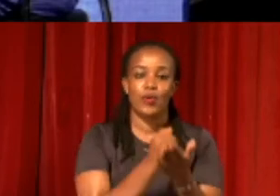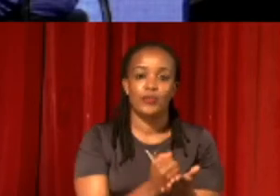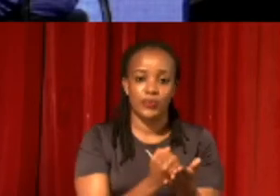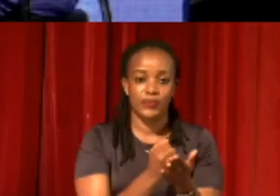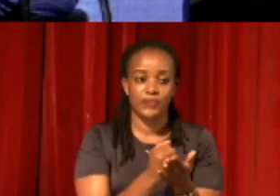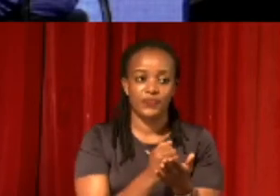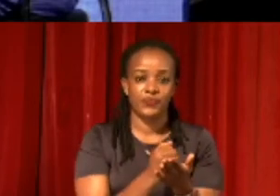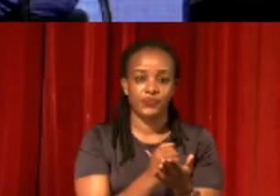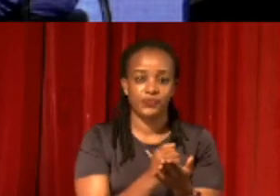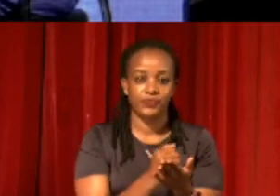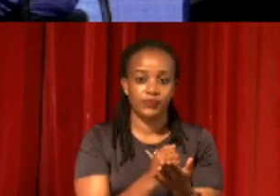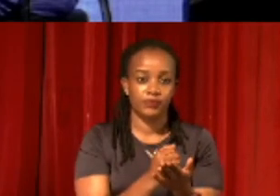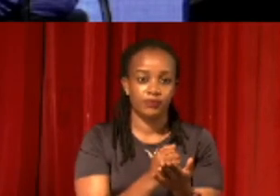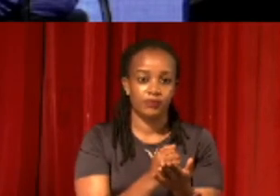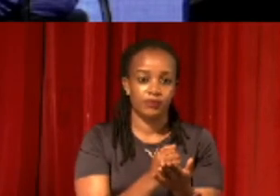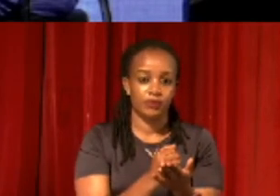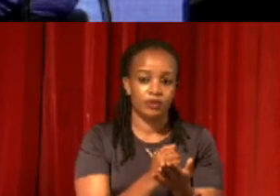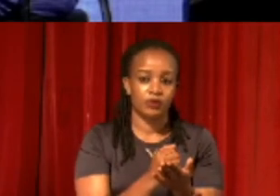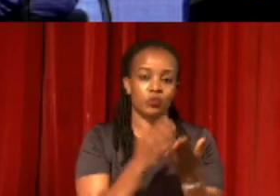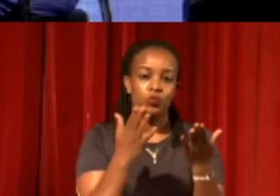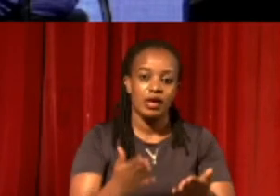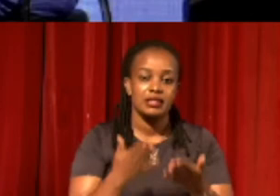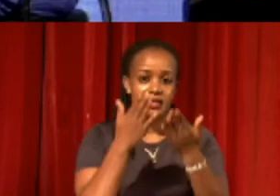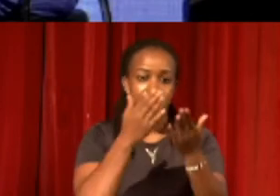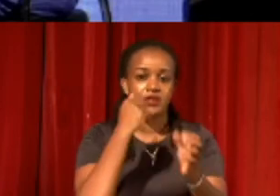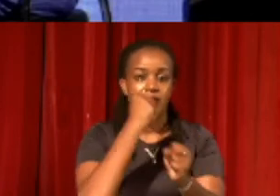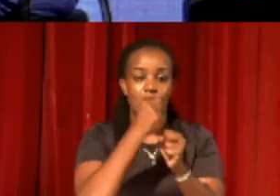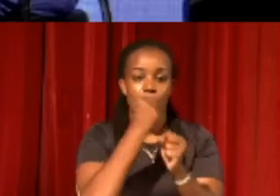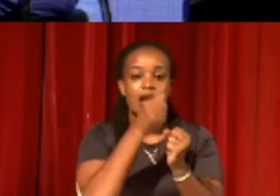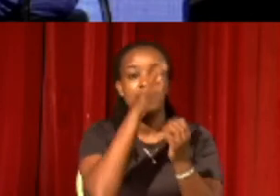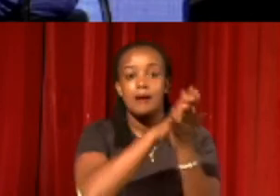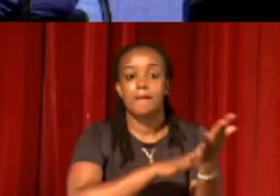wholesome work plan into place to be able